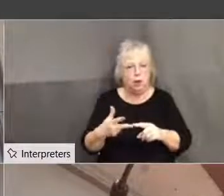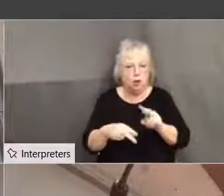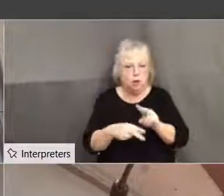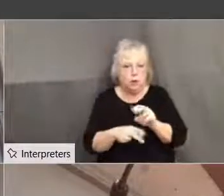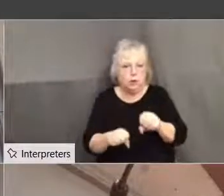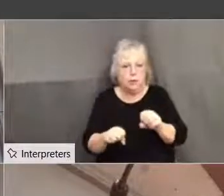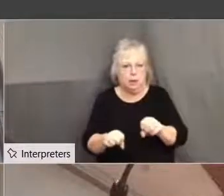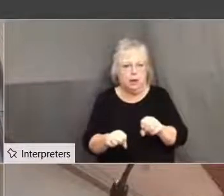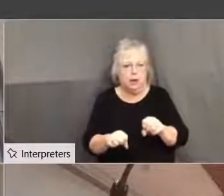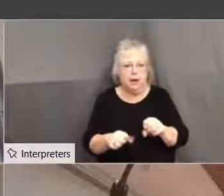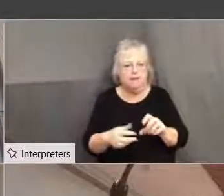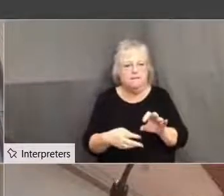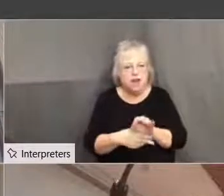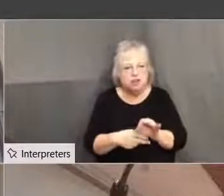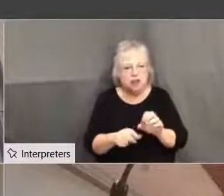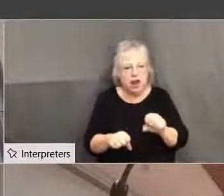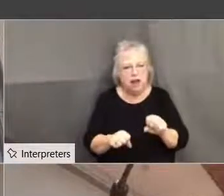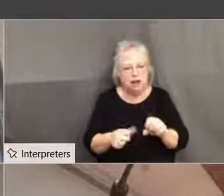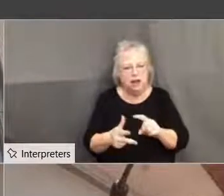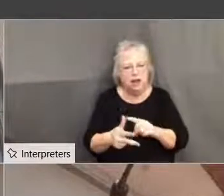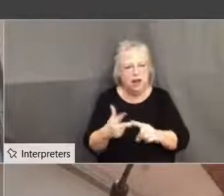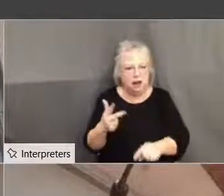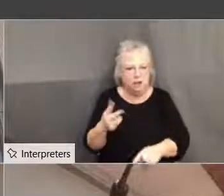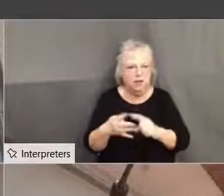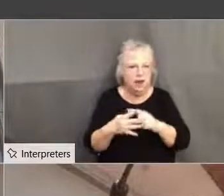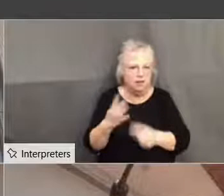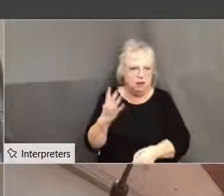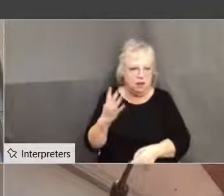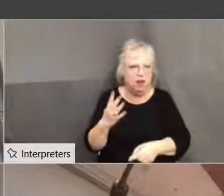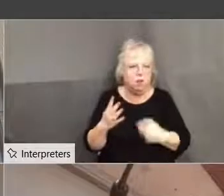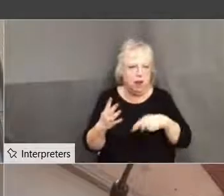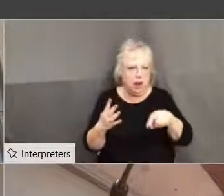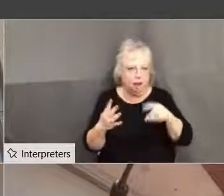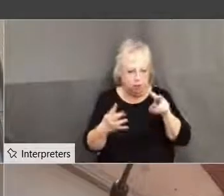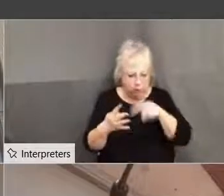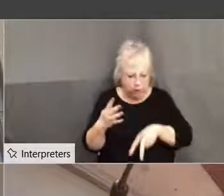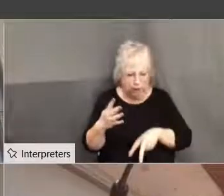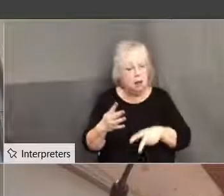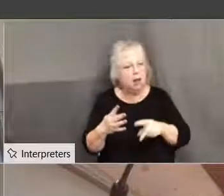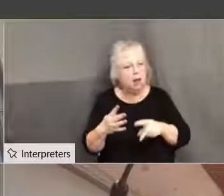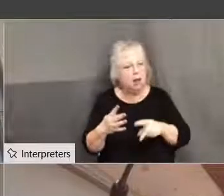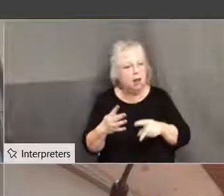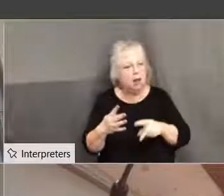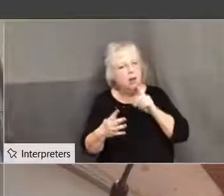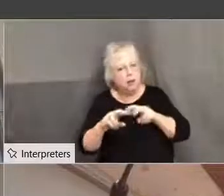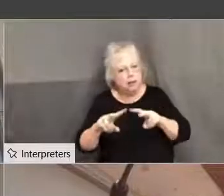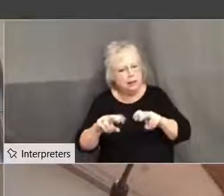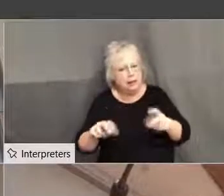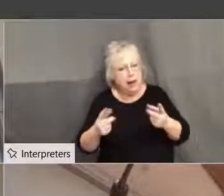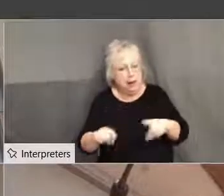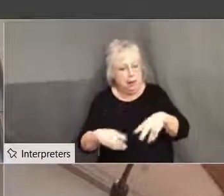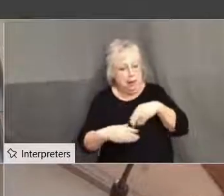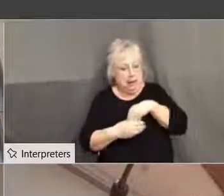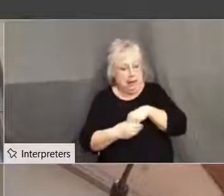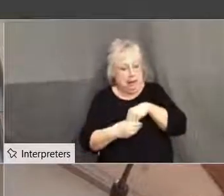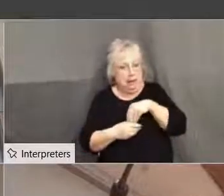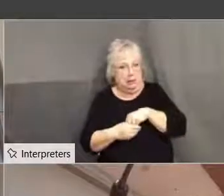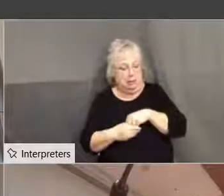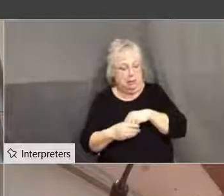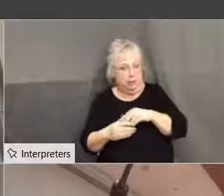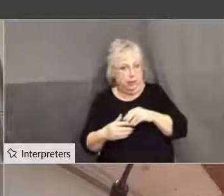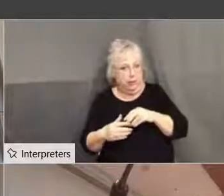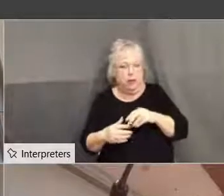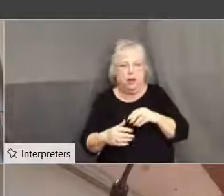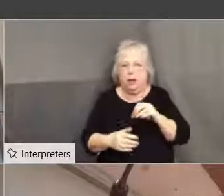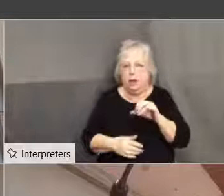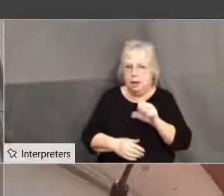functionality, all those things as well. Are those assessments done internally? Yes, sir.